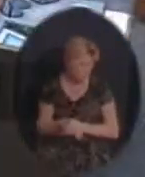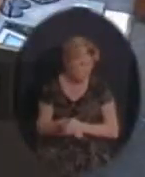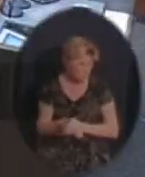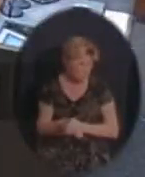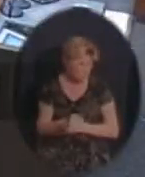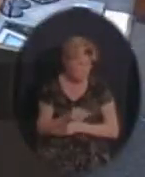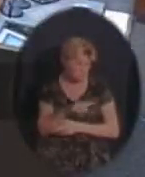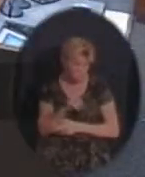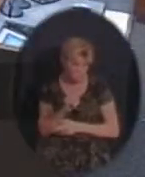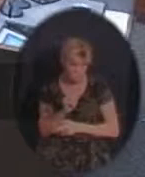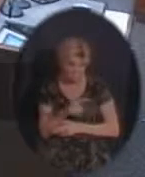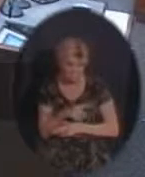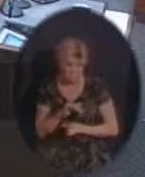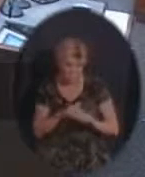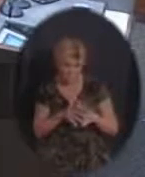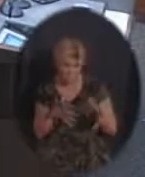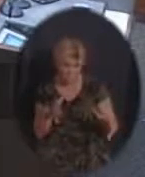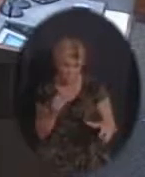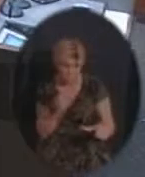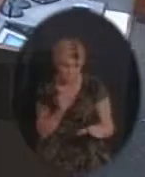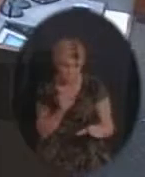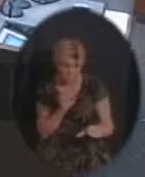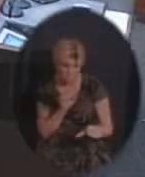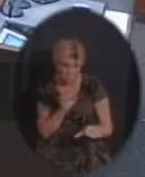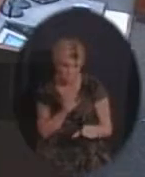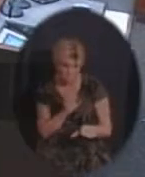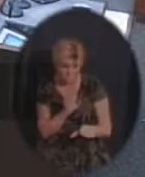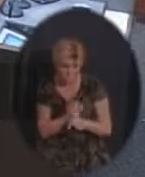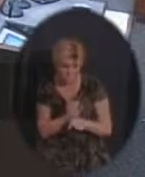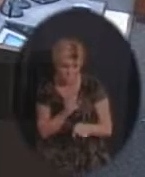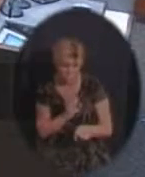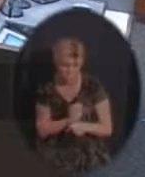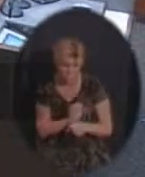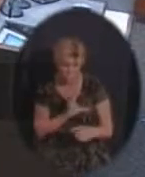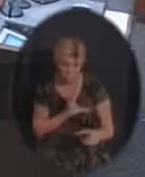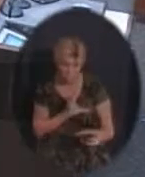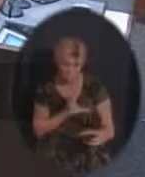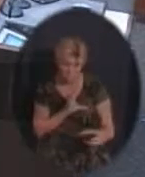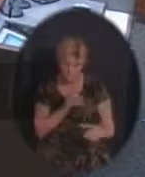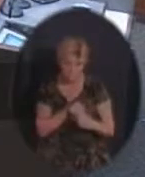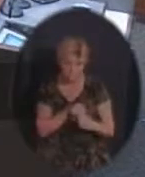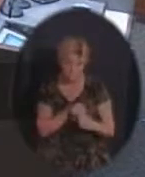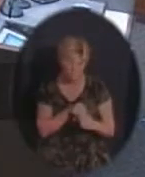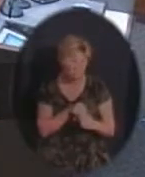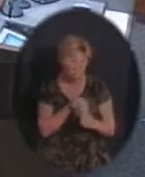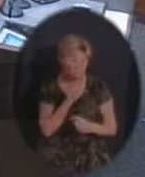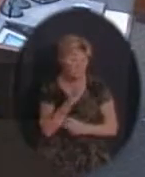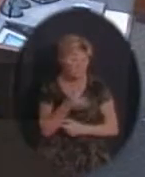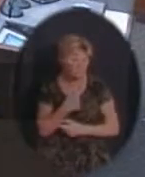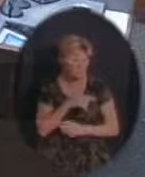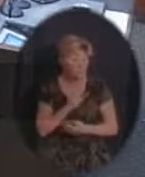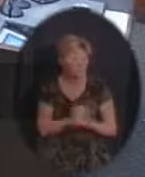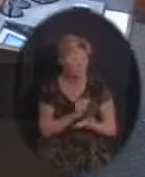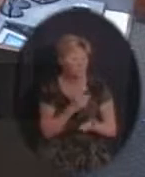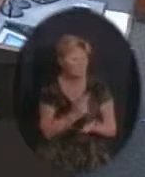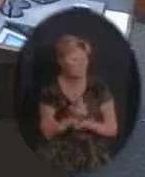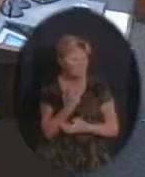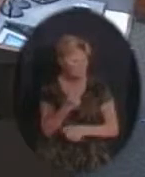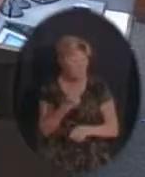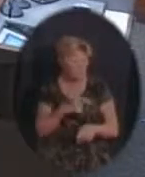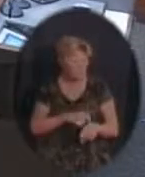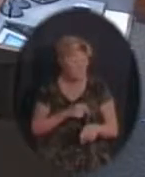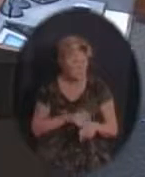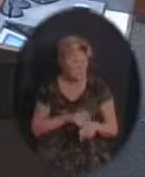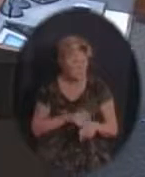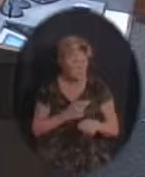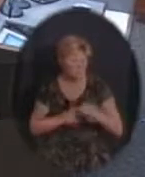you? I know we've been through this before, but instead of going in with what we as a board approve one time versus doing a maximum, and then